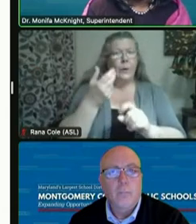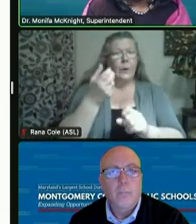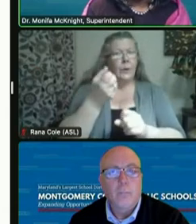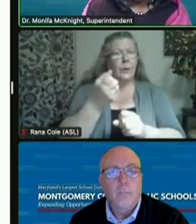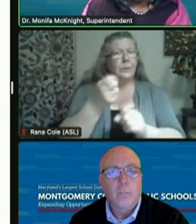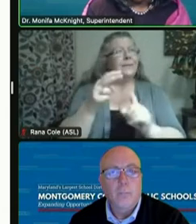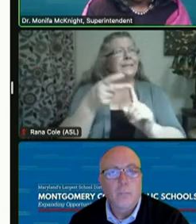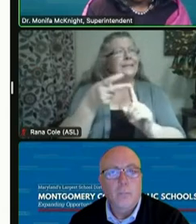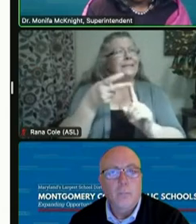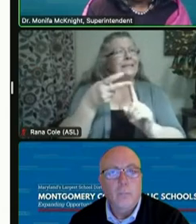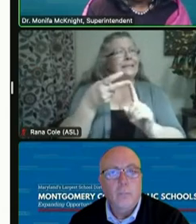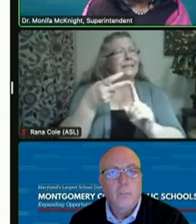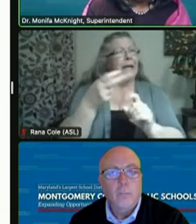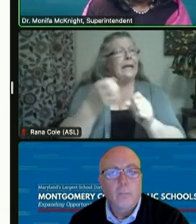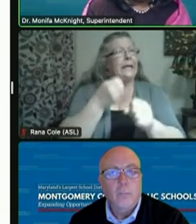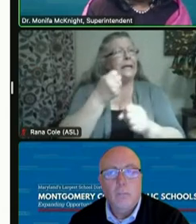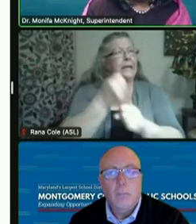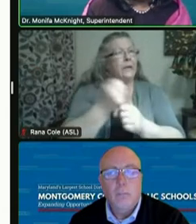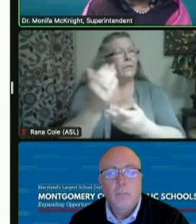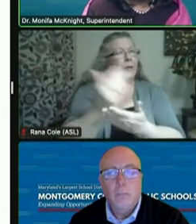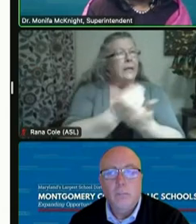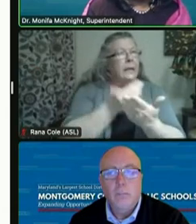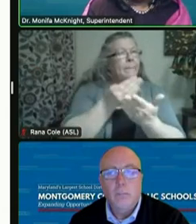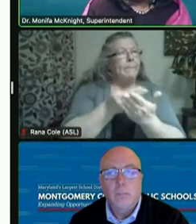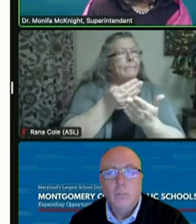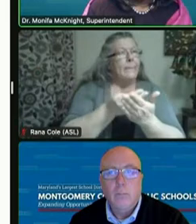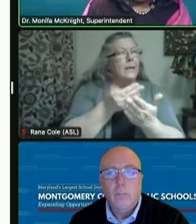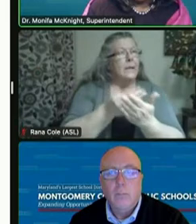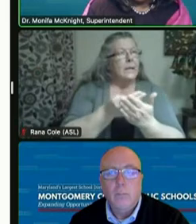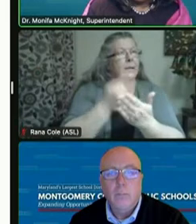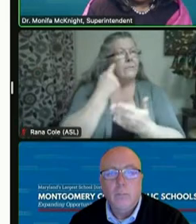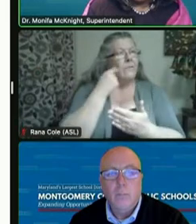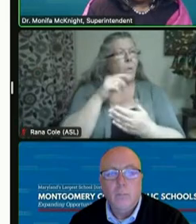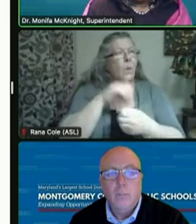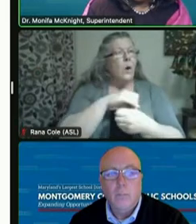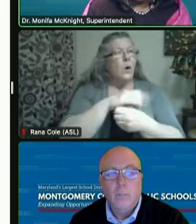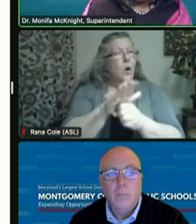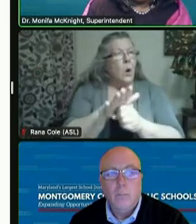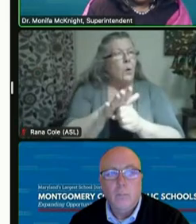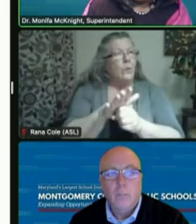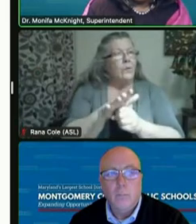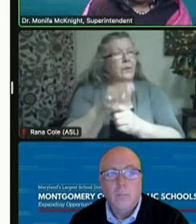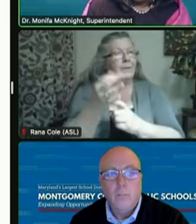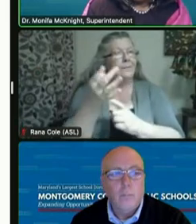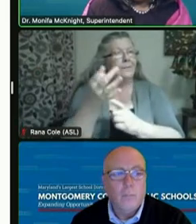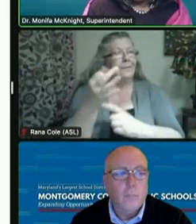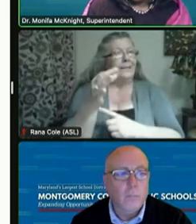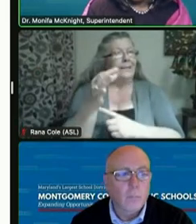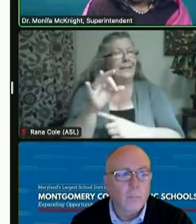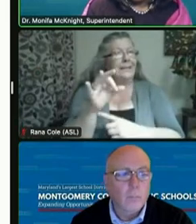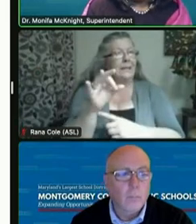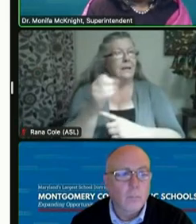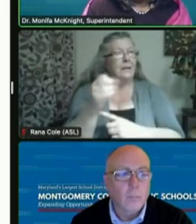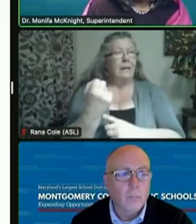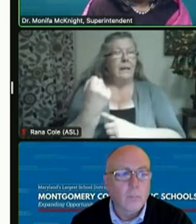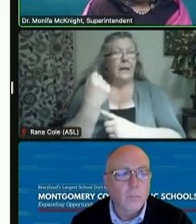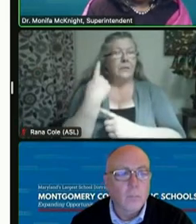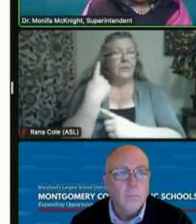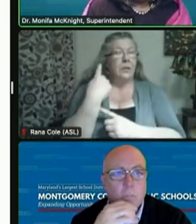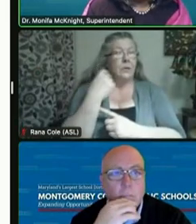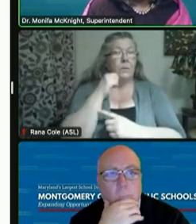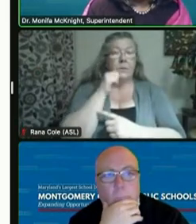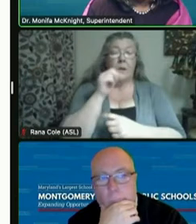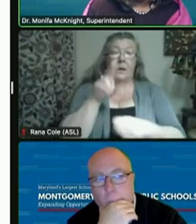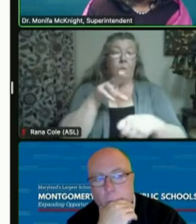second year of receiving funds for COVID-19. Last year was anything but a normal year. While we were able to bring our